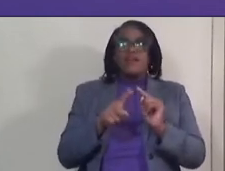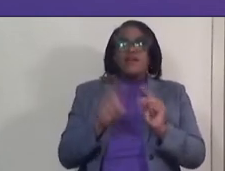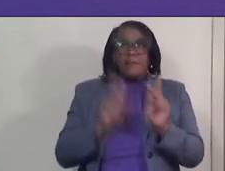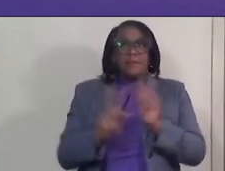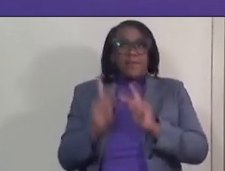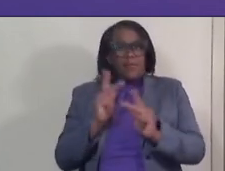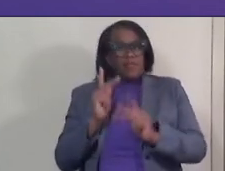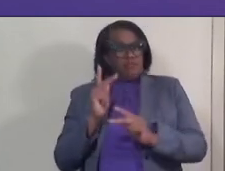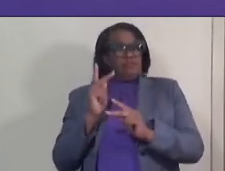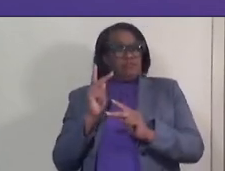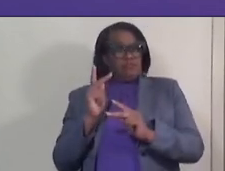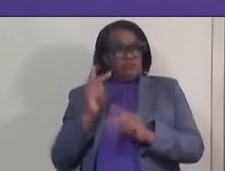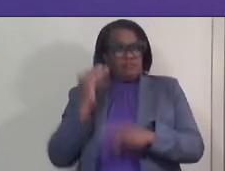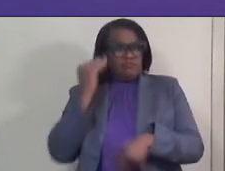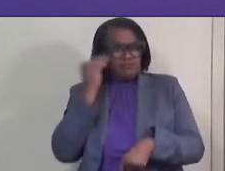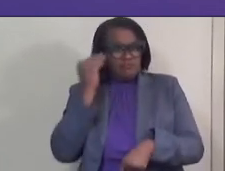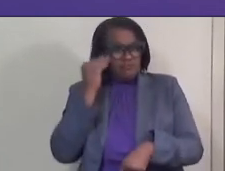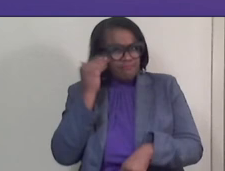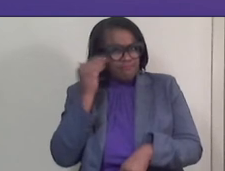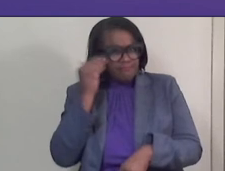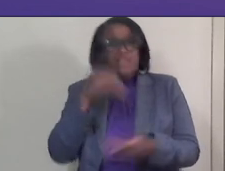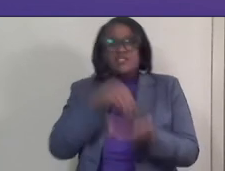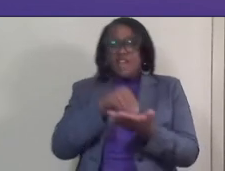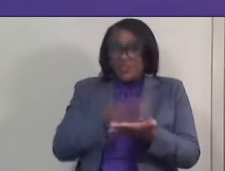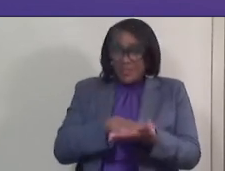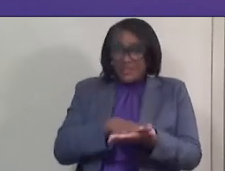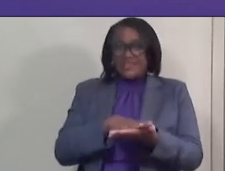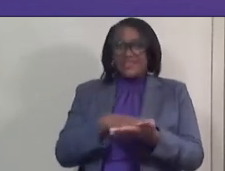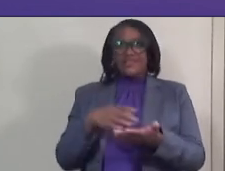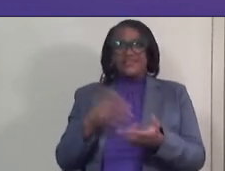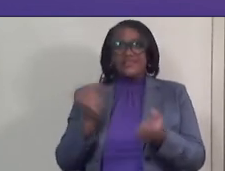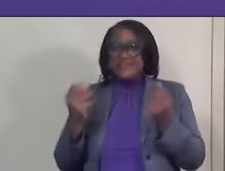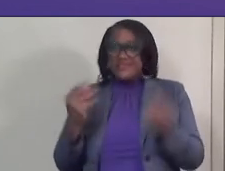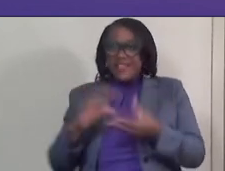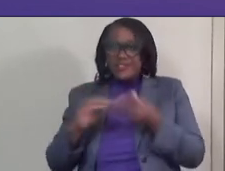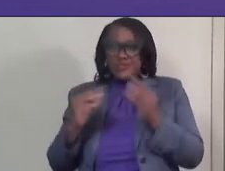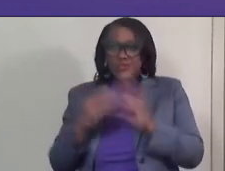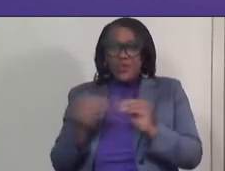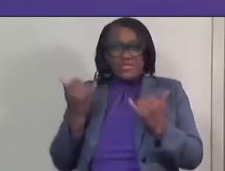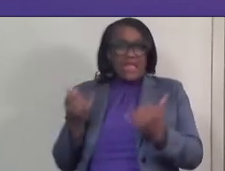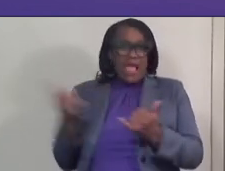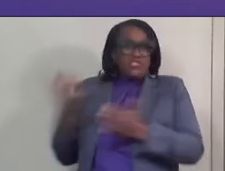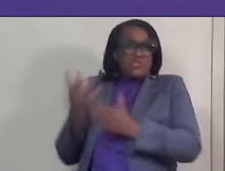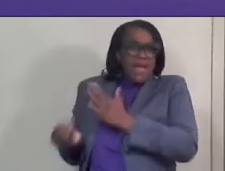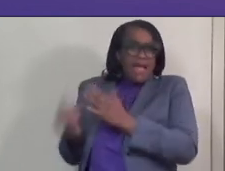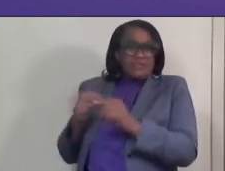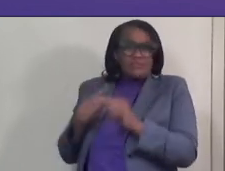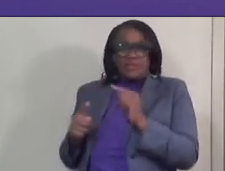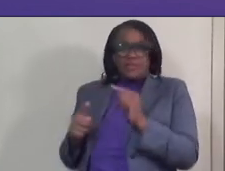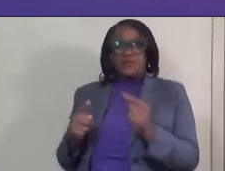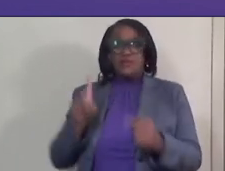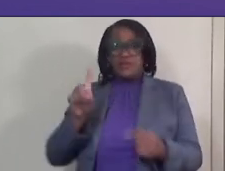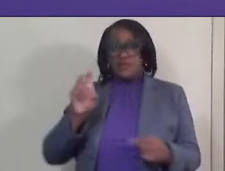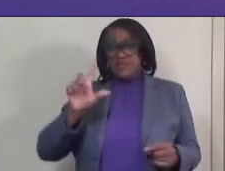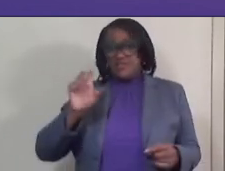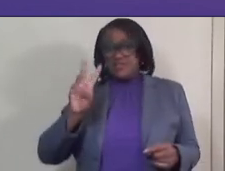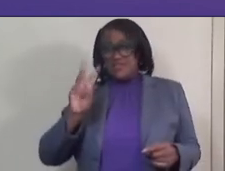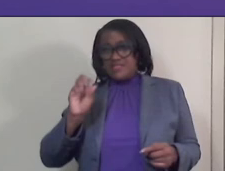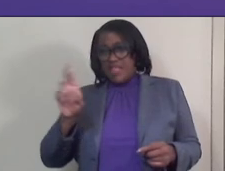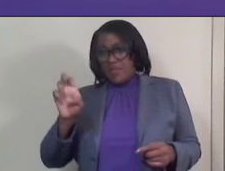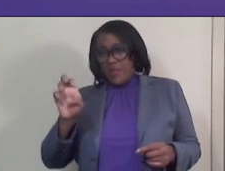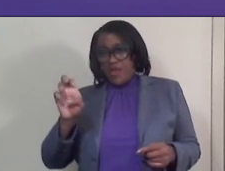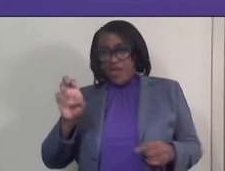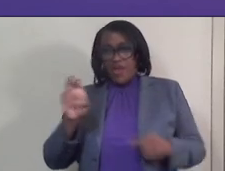you know, by documenting, by telling these stories. Now she has passed, but you know, Delaware County is reassessing